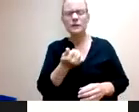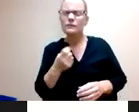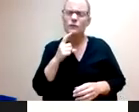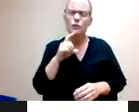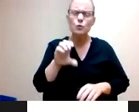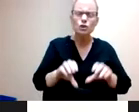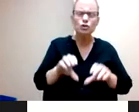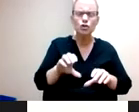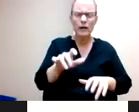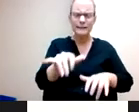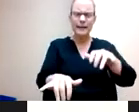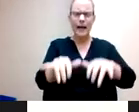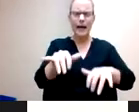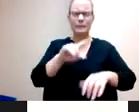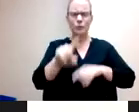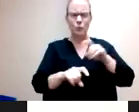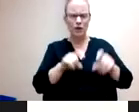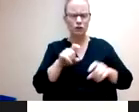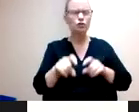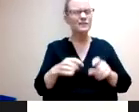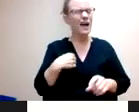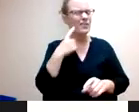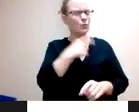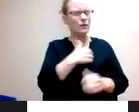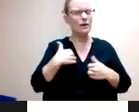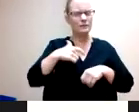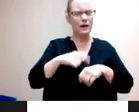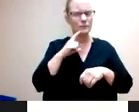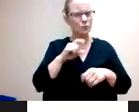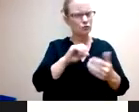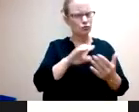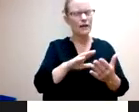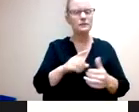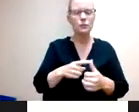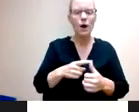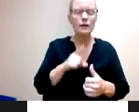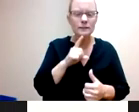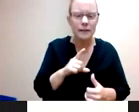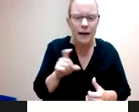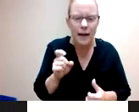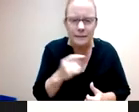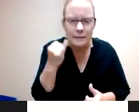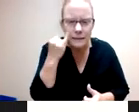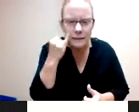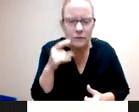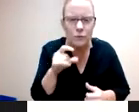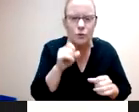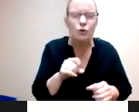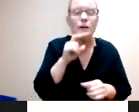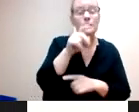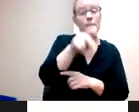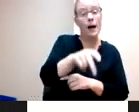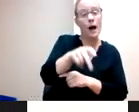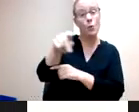I do think that we have some time to address them. One participant is asking if we could make the PowerPoint of today's